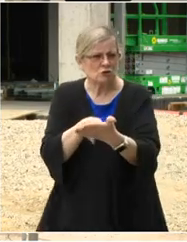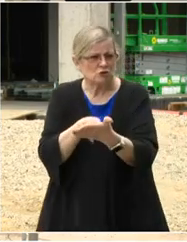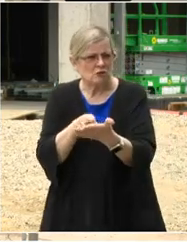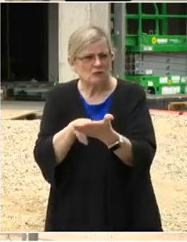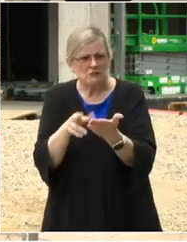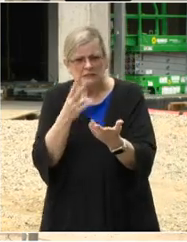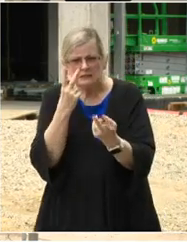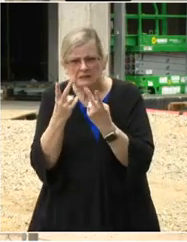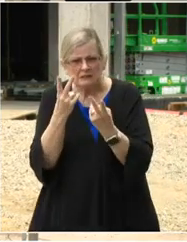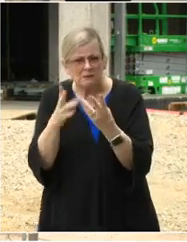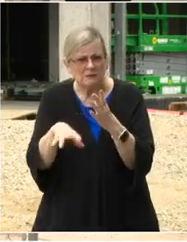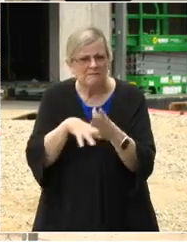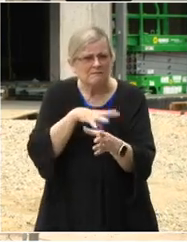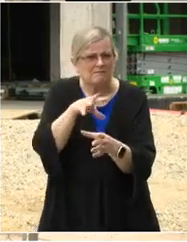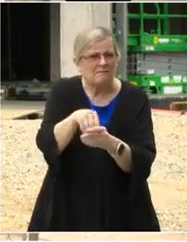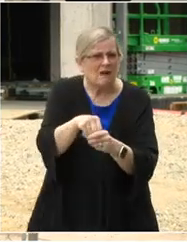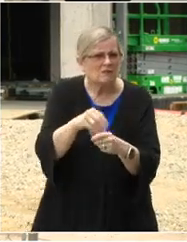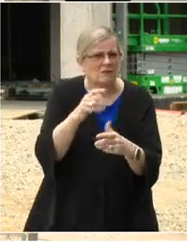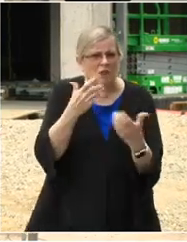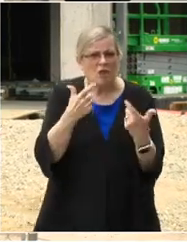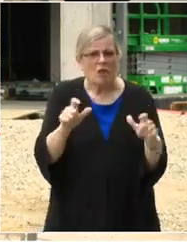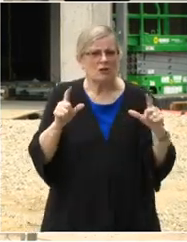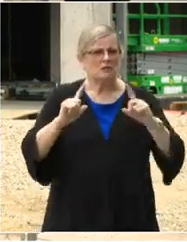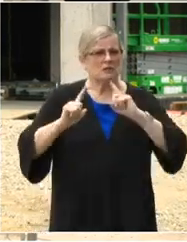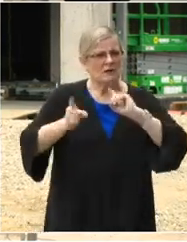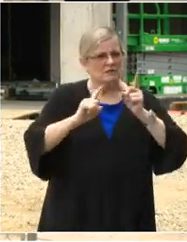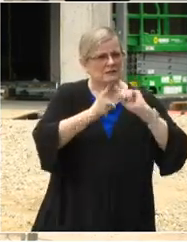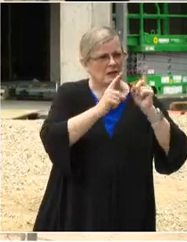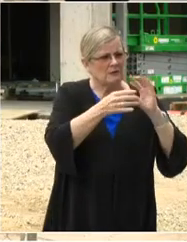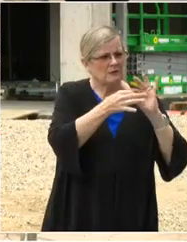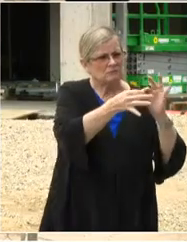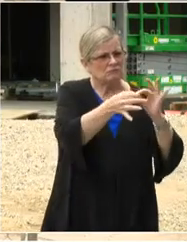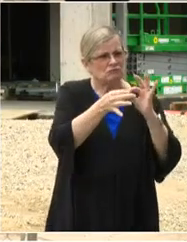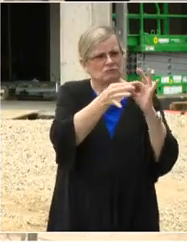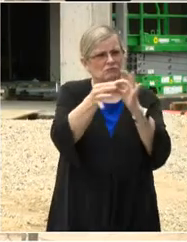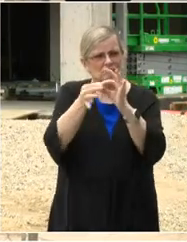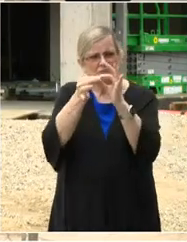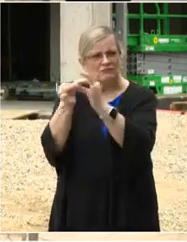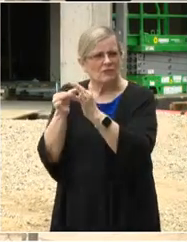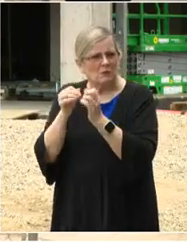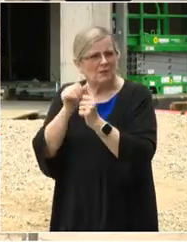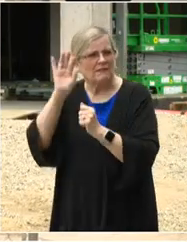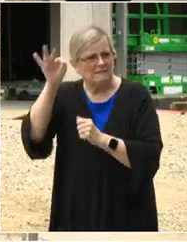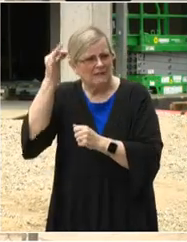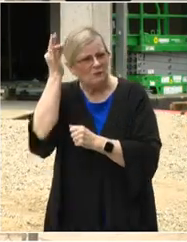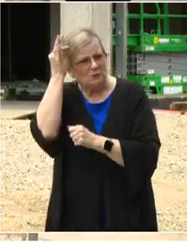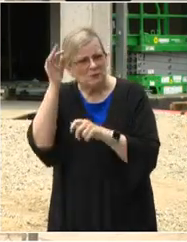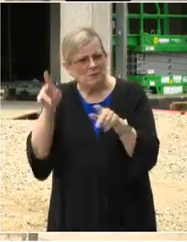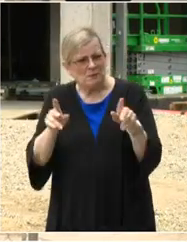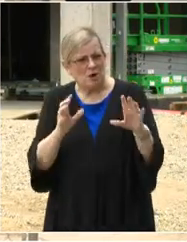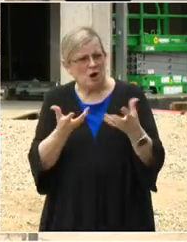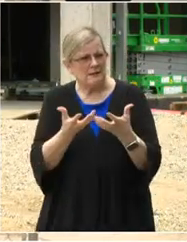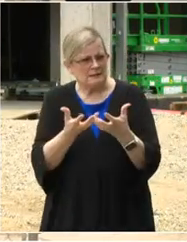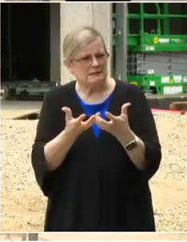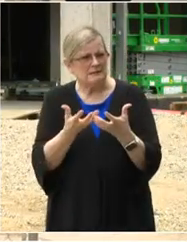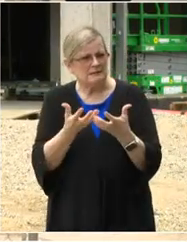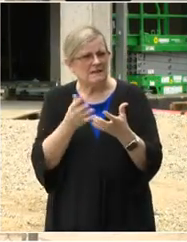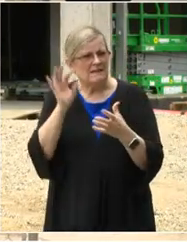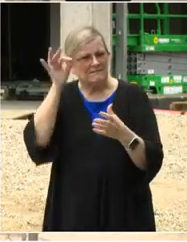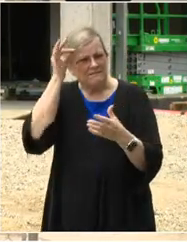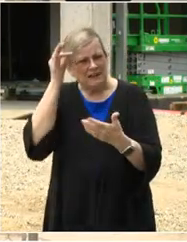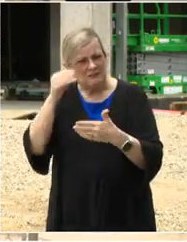larger conversation about coordination among federal parties in the protection of federal facilities, including the